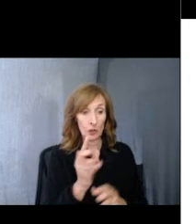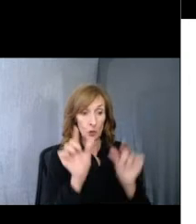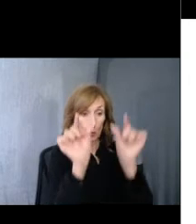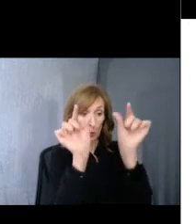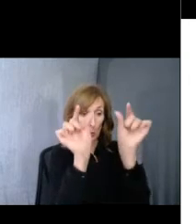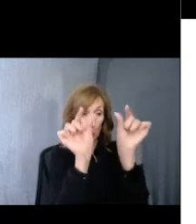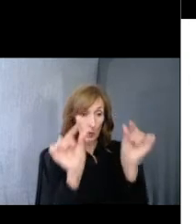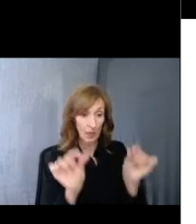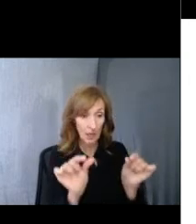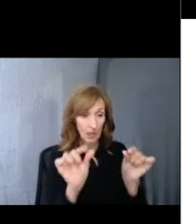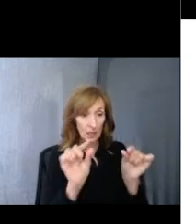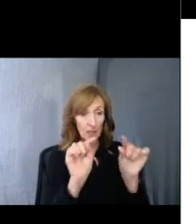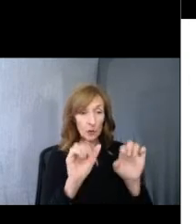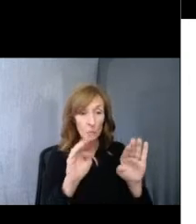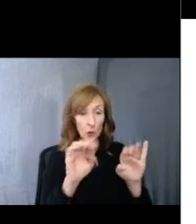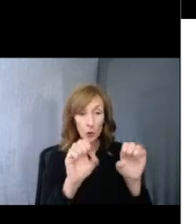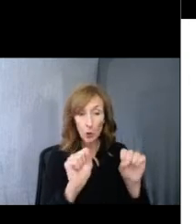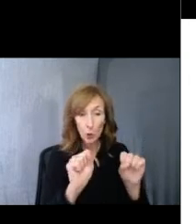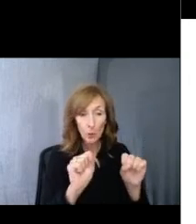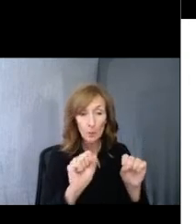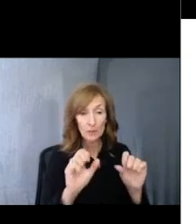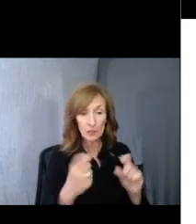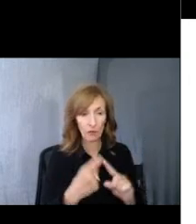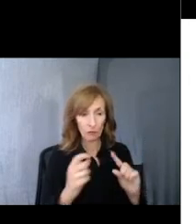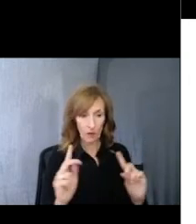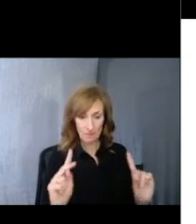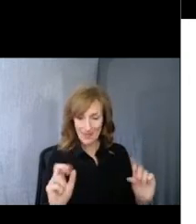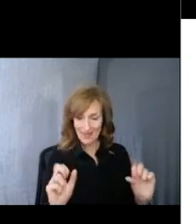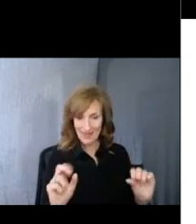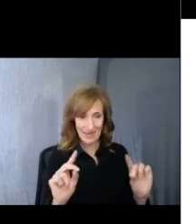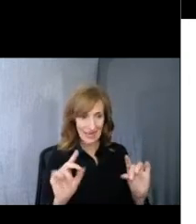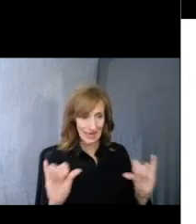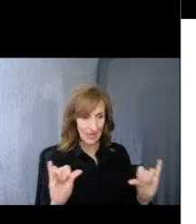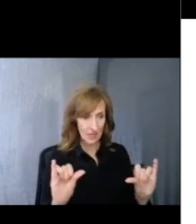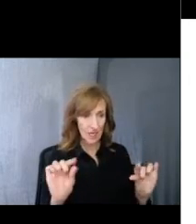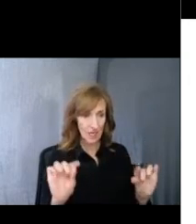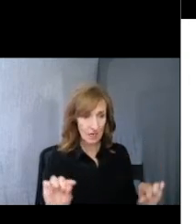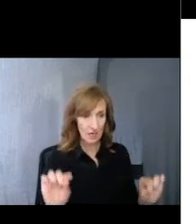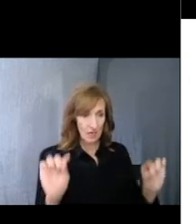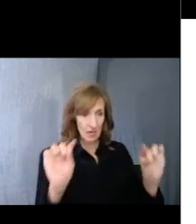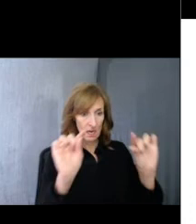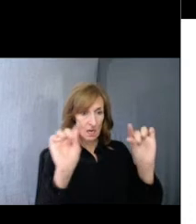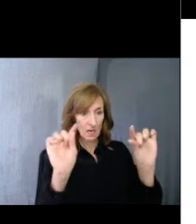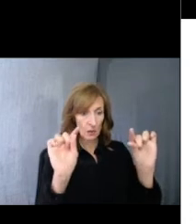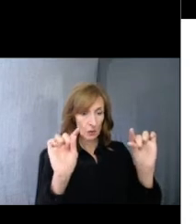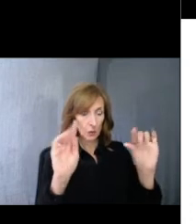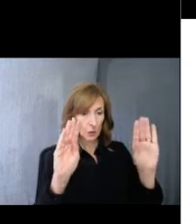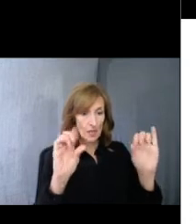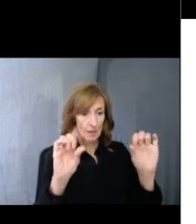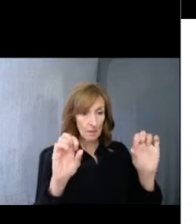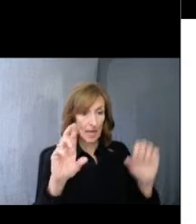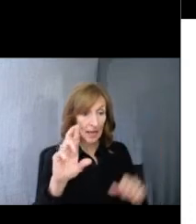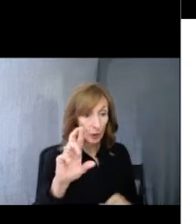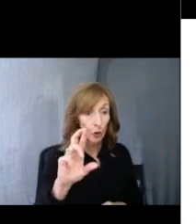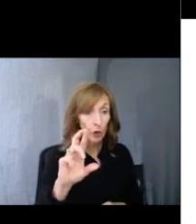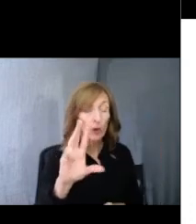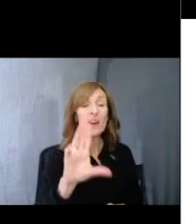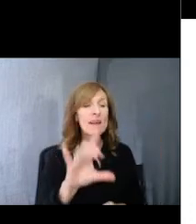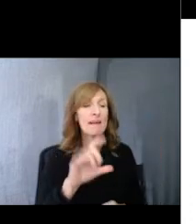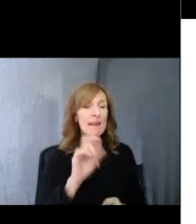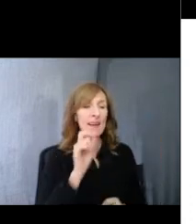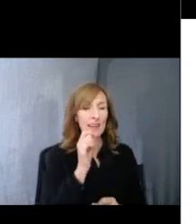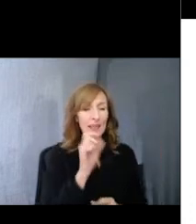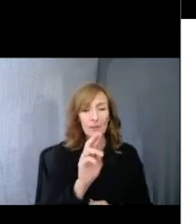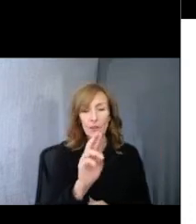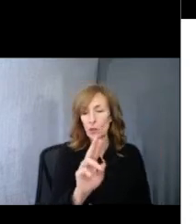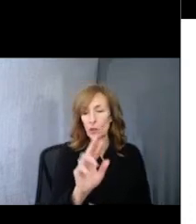kidneys to the bladder. And what's important to know about the ureters is they're really a passive conduit. Urine is